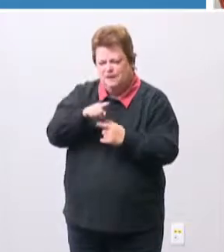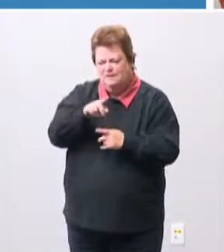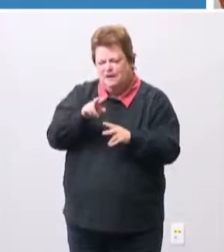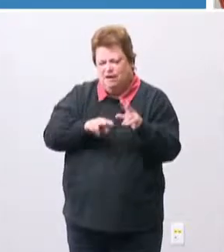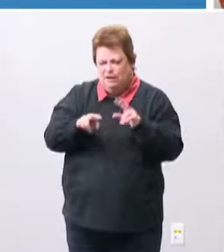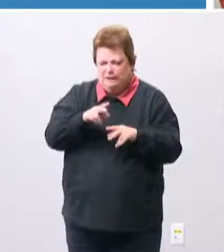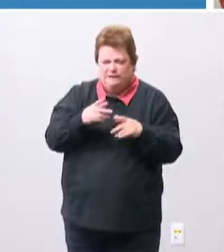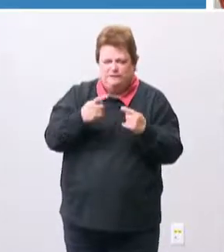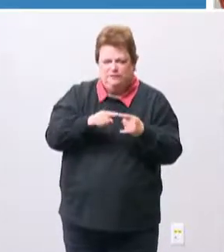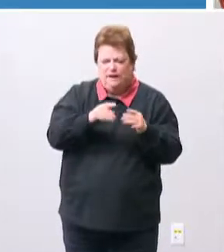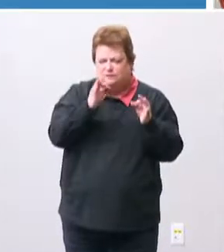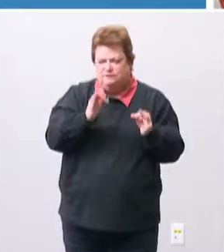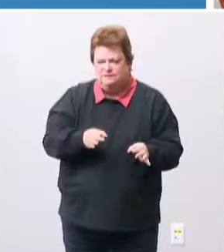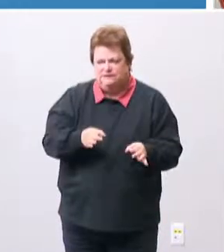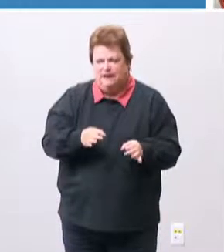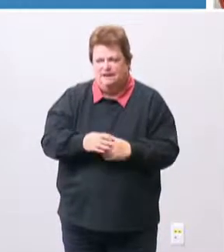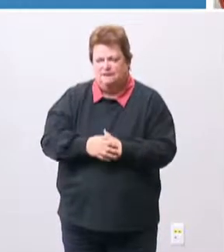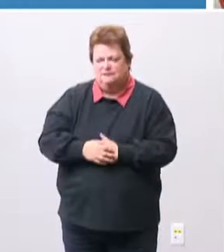making a decision.